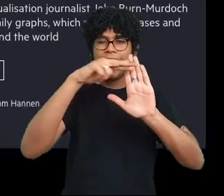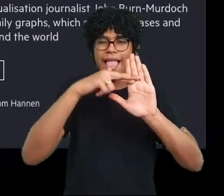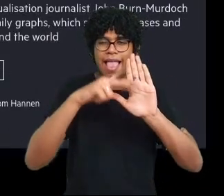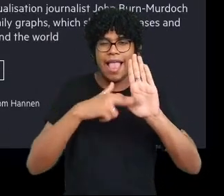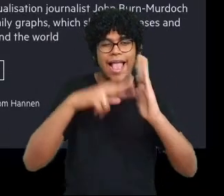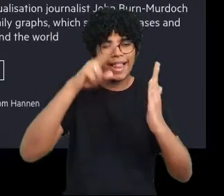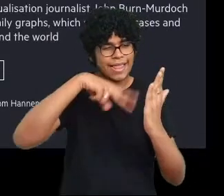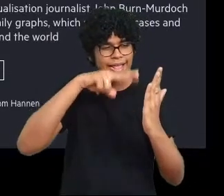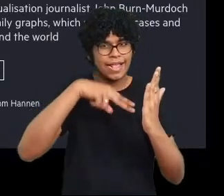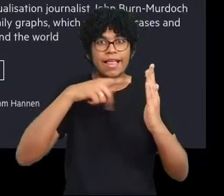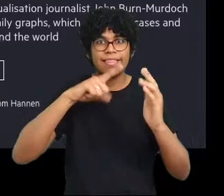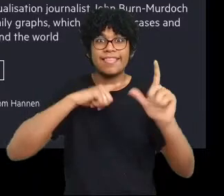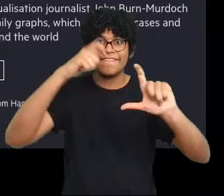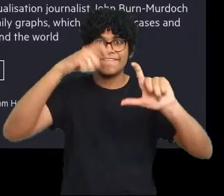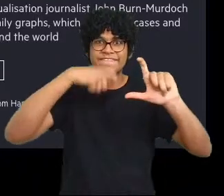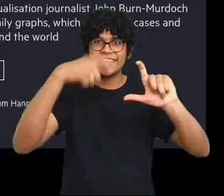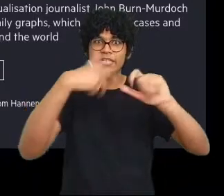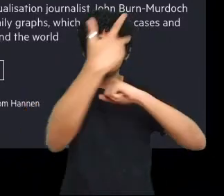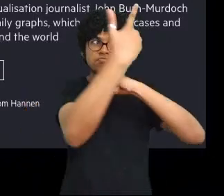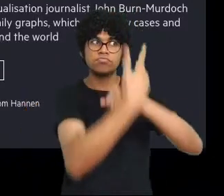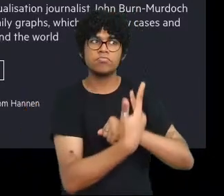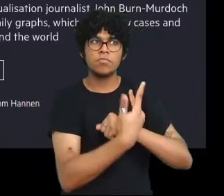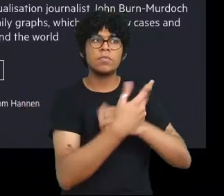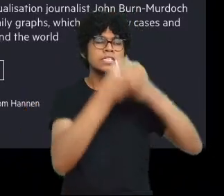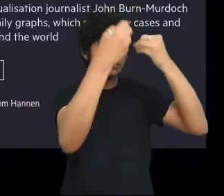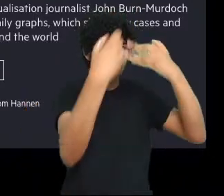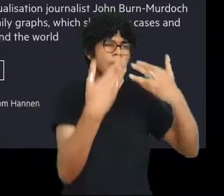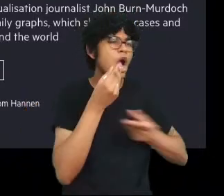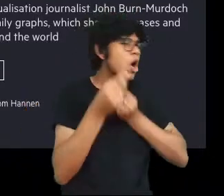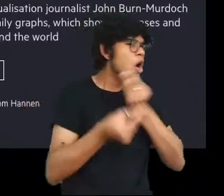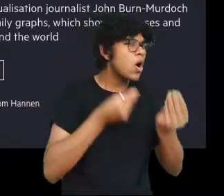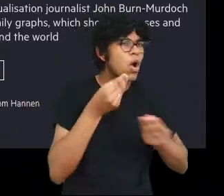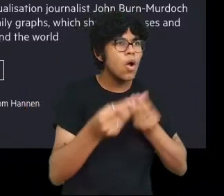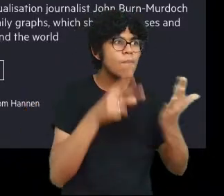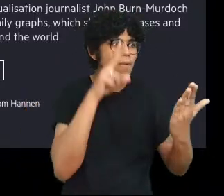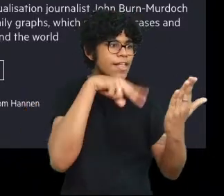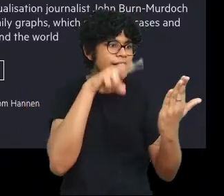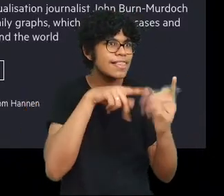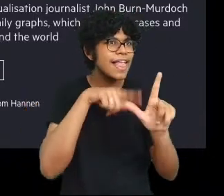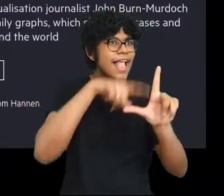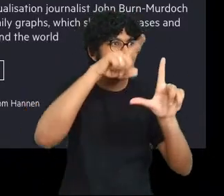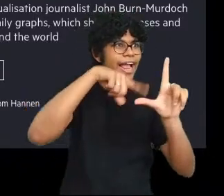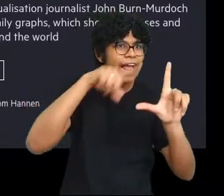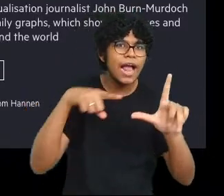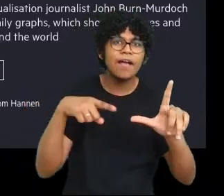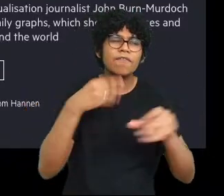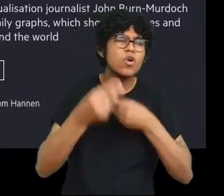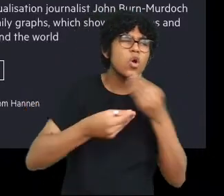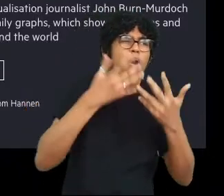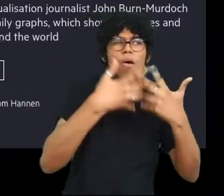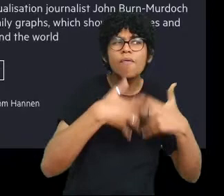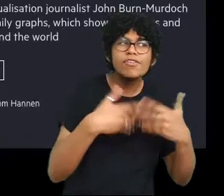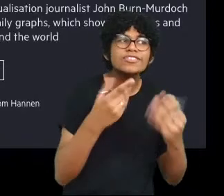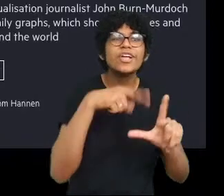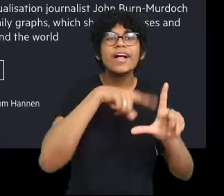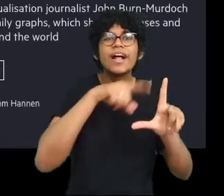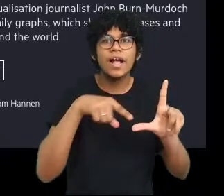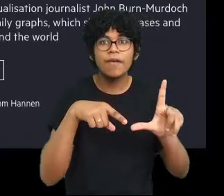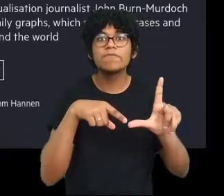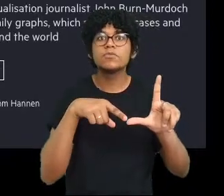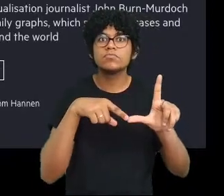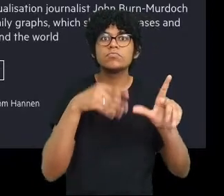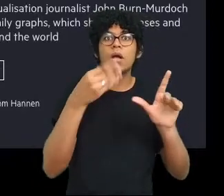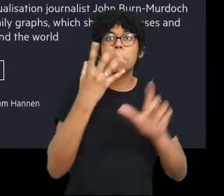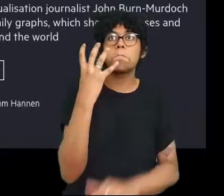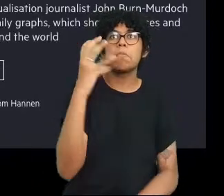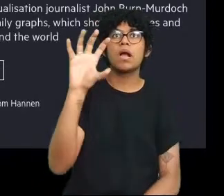to tell people how this works. Now, while one scenario could be that I don't advance